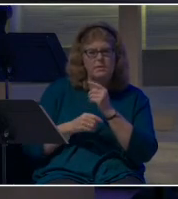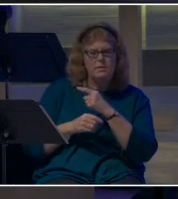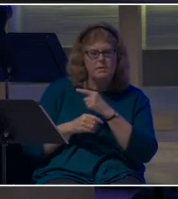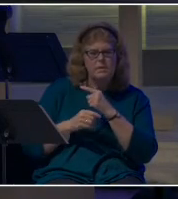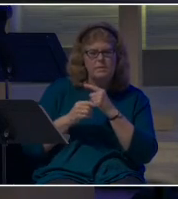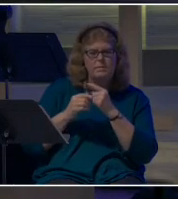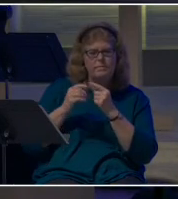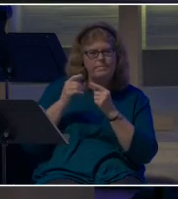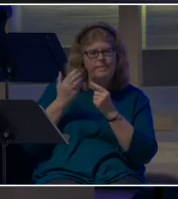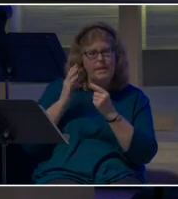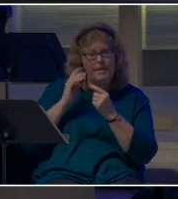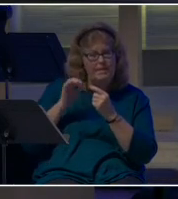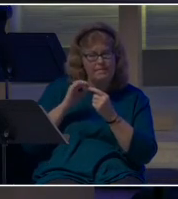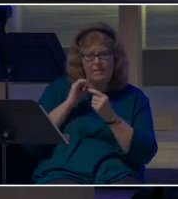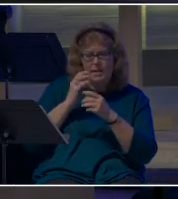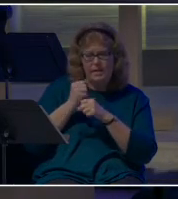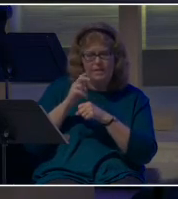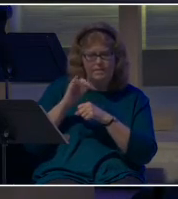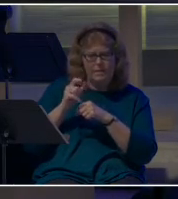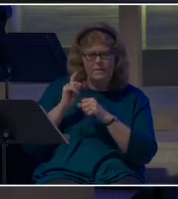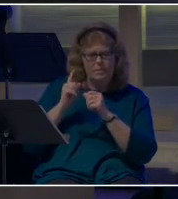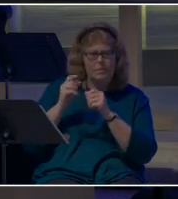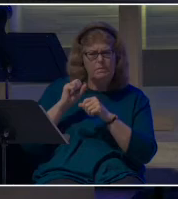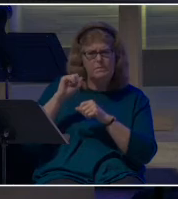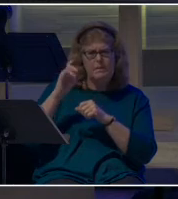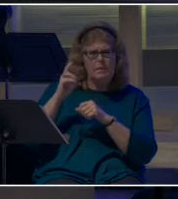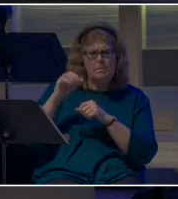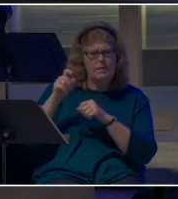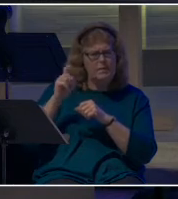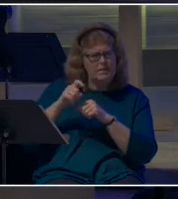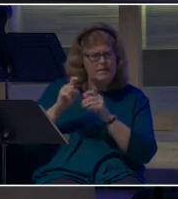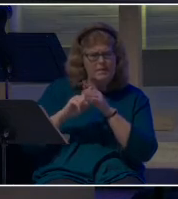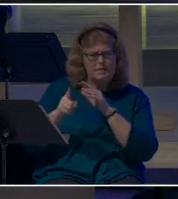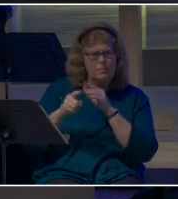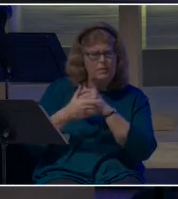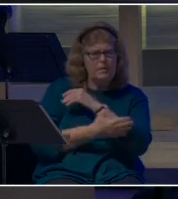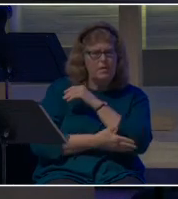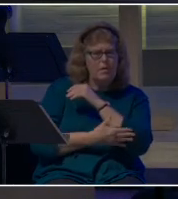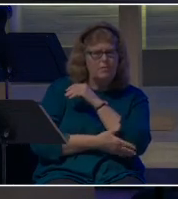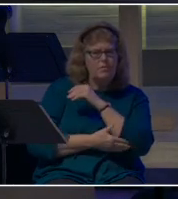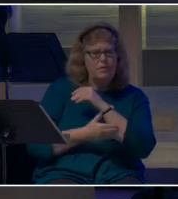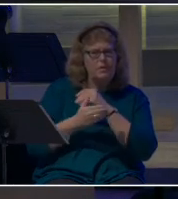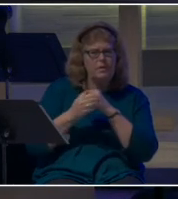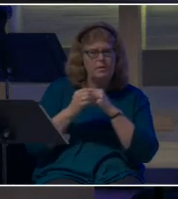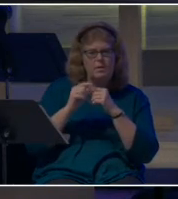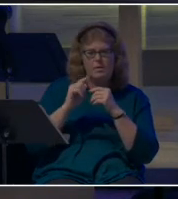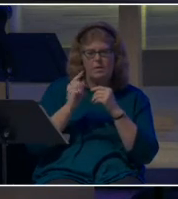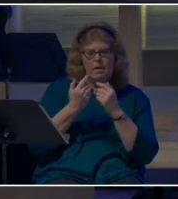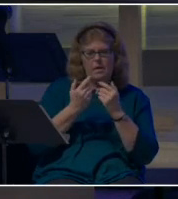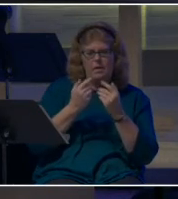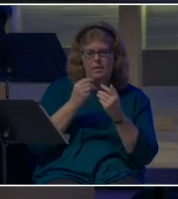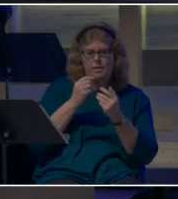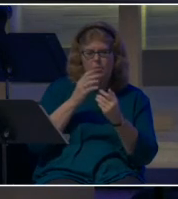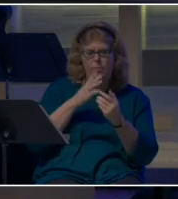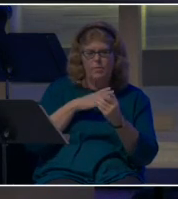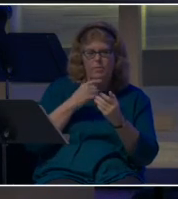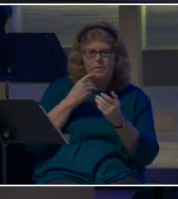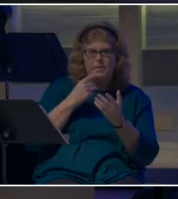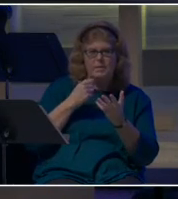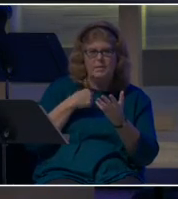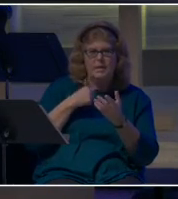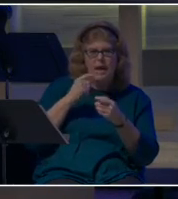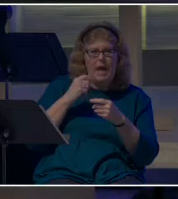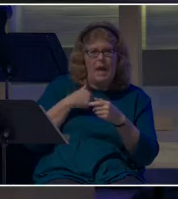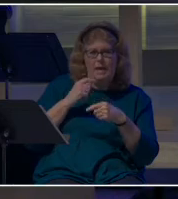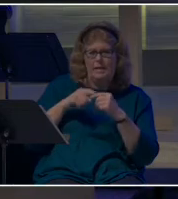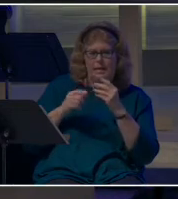impending doom waiting for him, and that he needed this visa to get out of the country. And the woman looked at him and said, "I can't get you a meeting